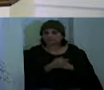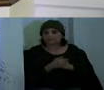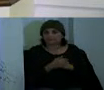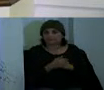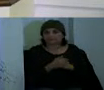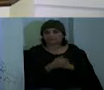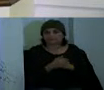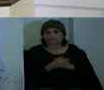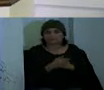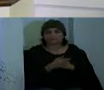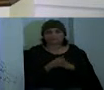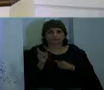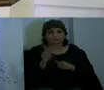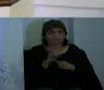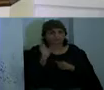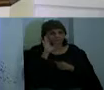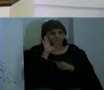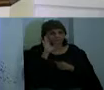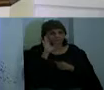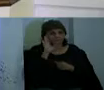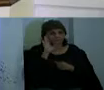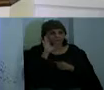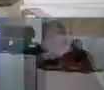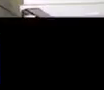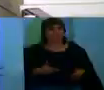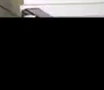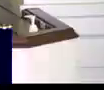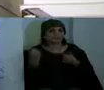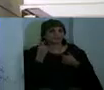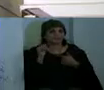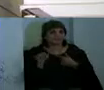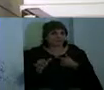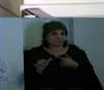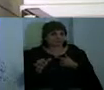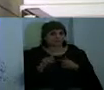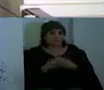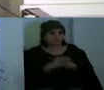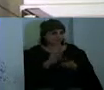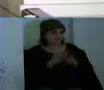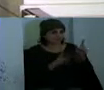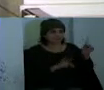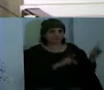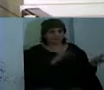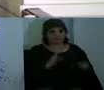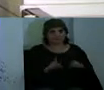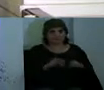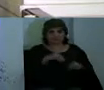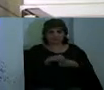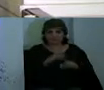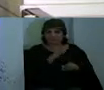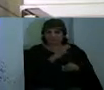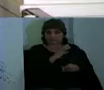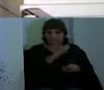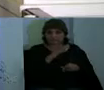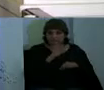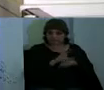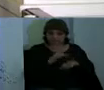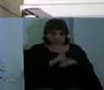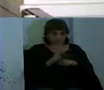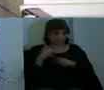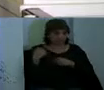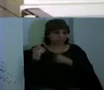And where will you spend eternity? Some of us have been in church all of our